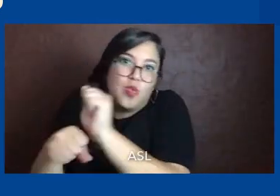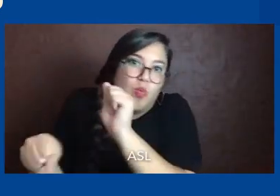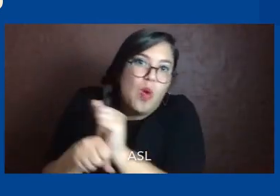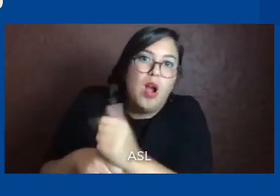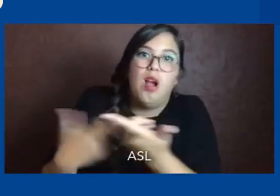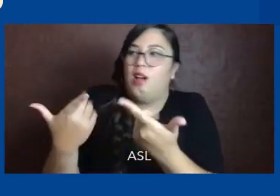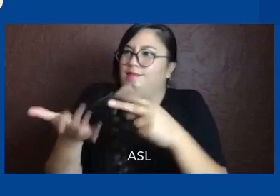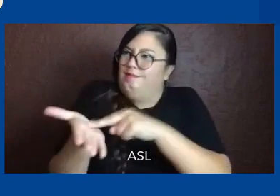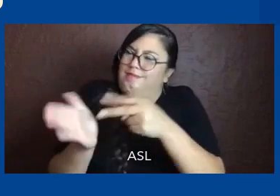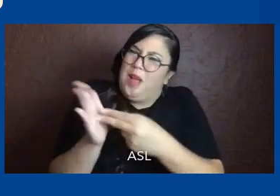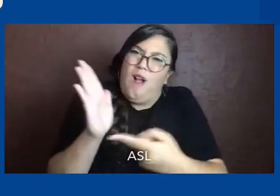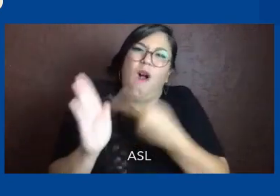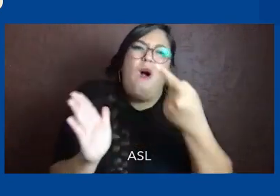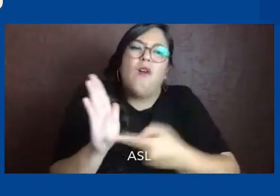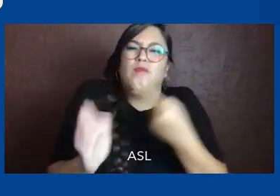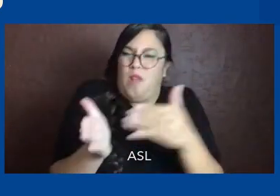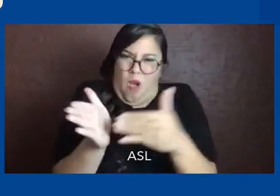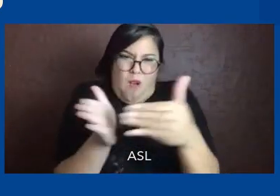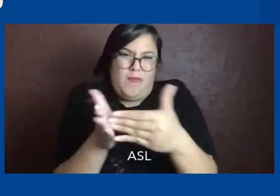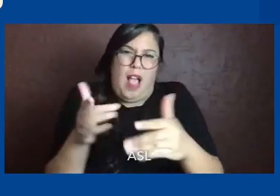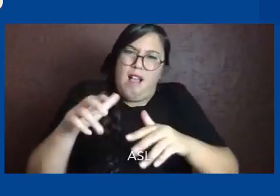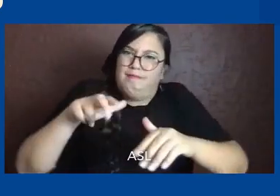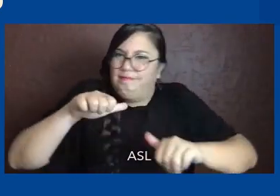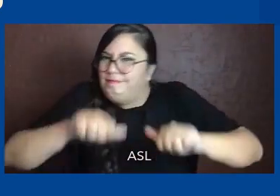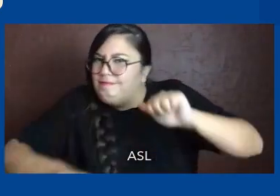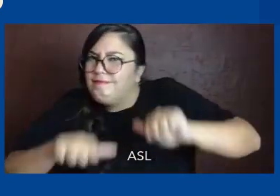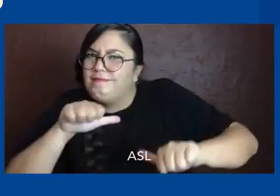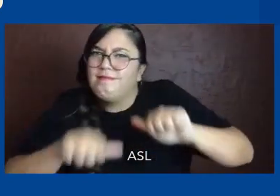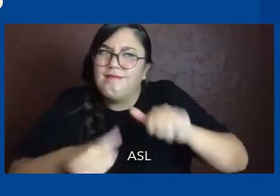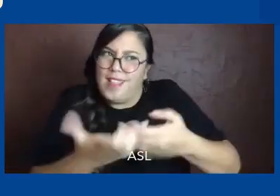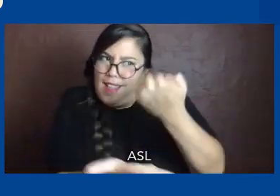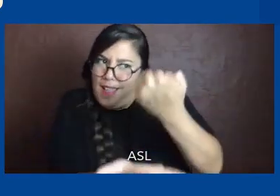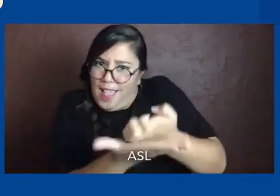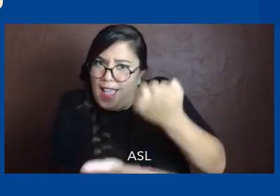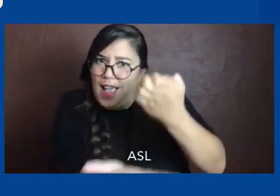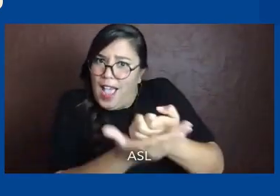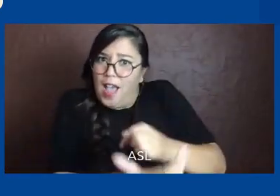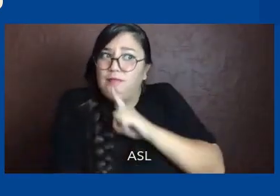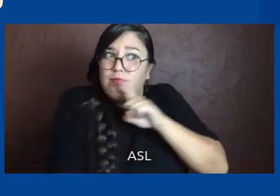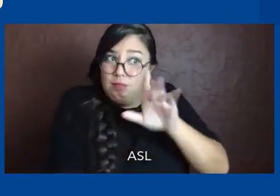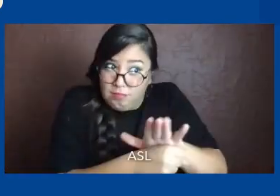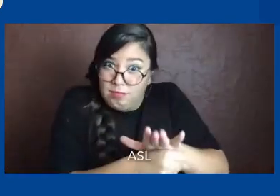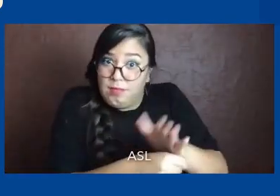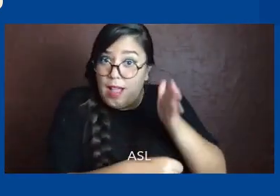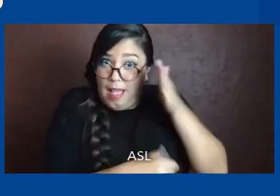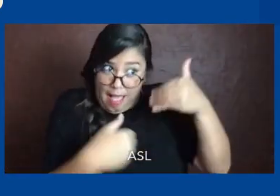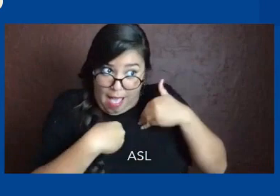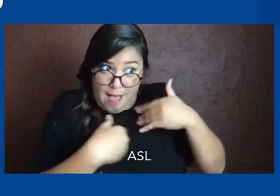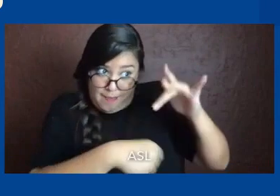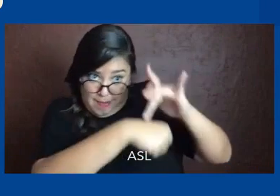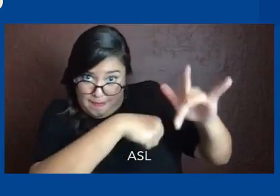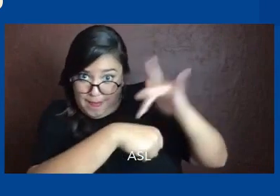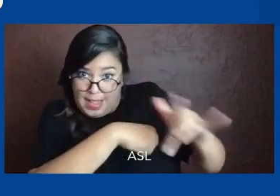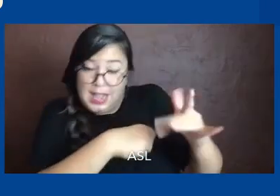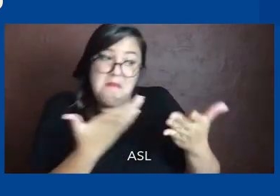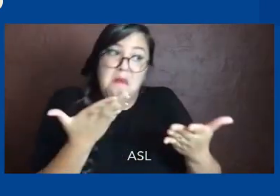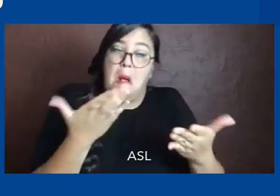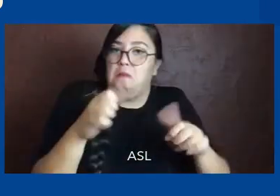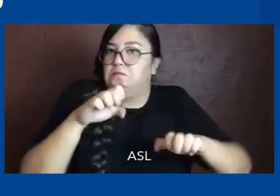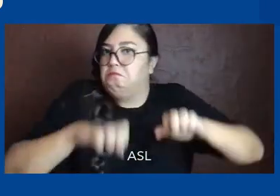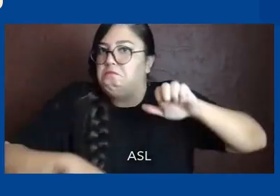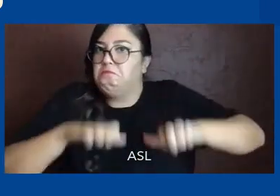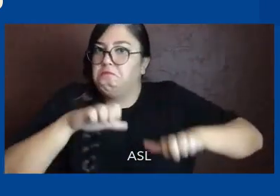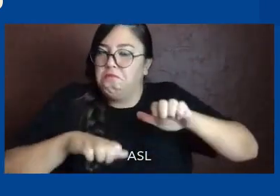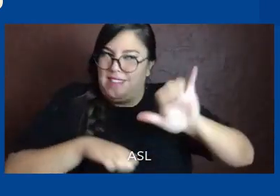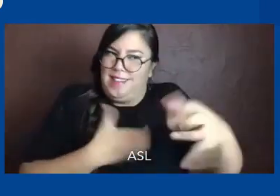like the economics of it also is something that is playing into these